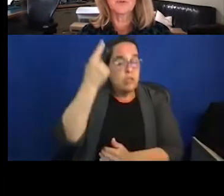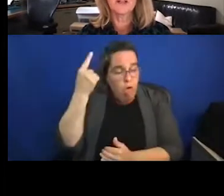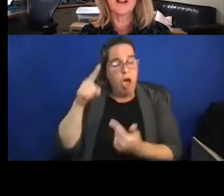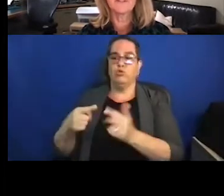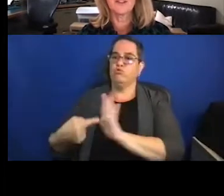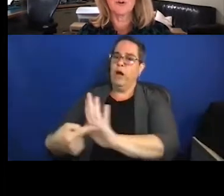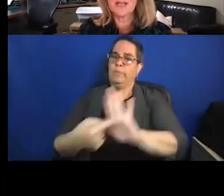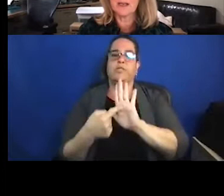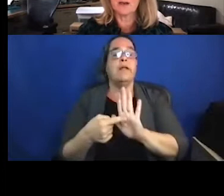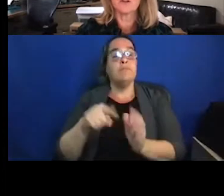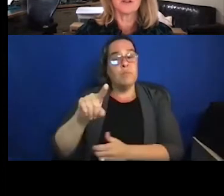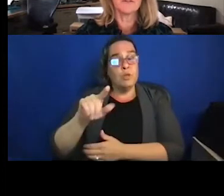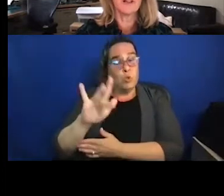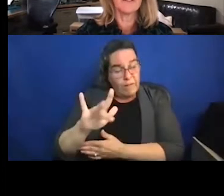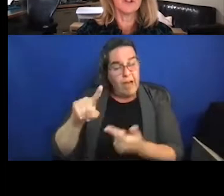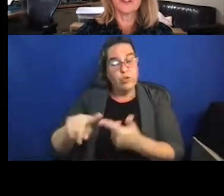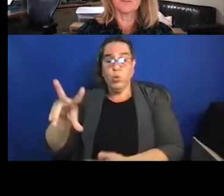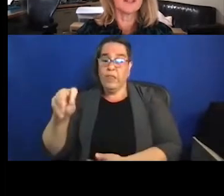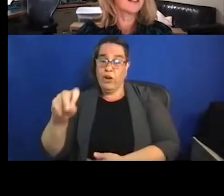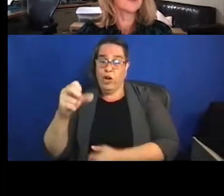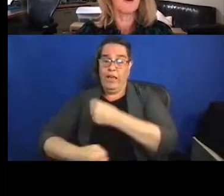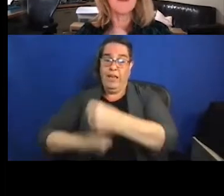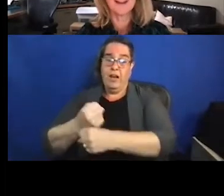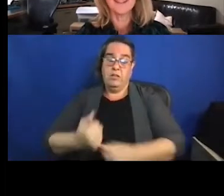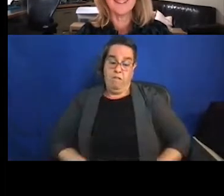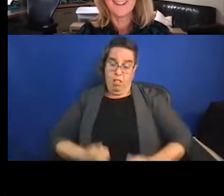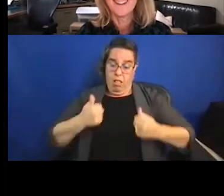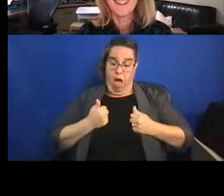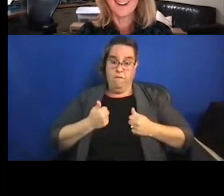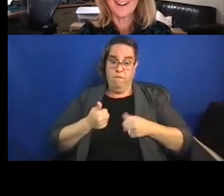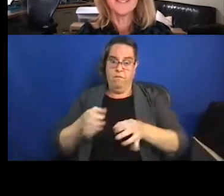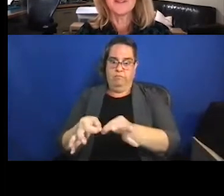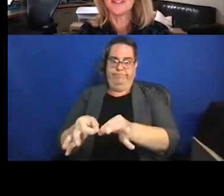from 25 to 30 years of life lost. My slides are automatically